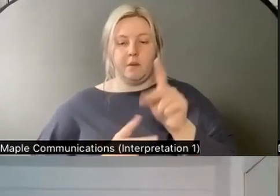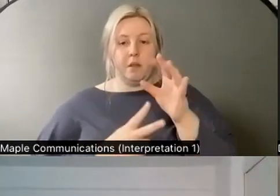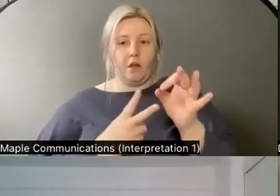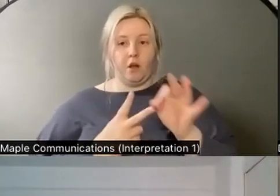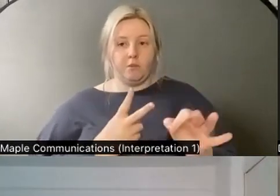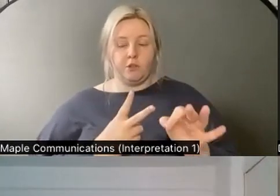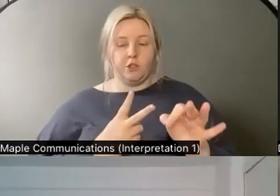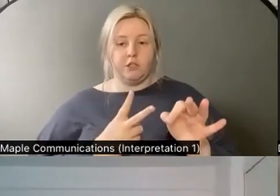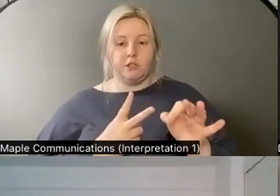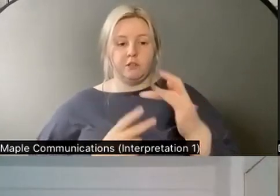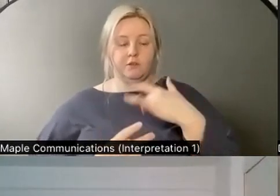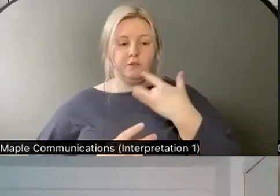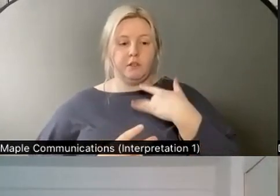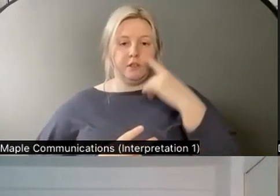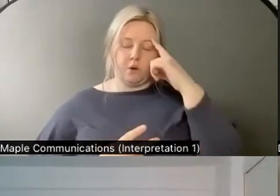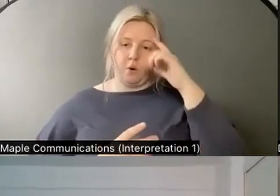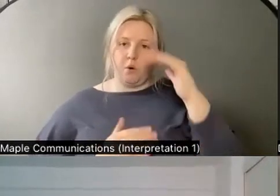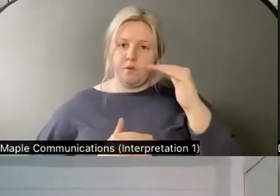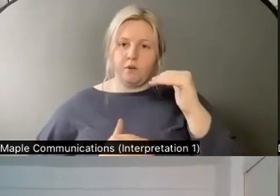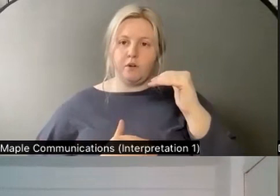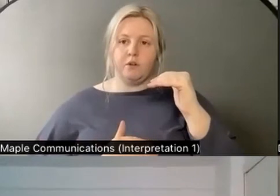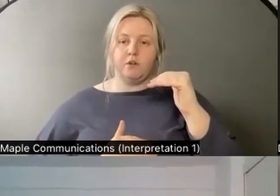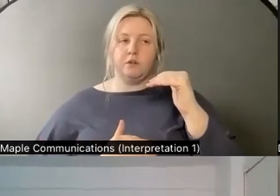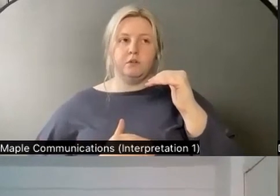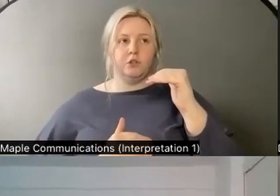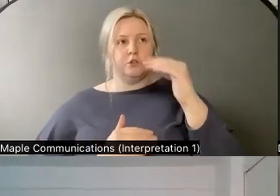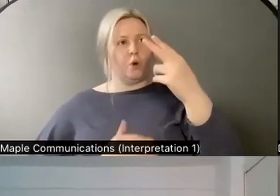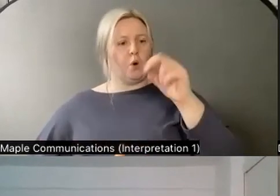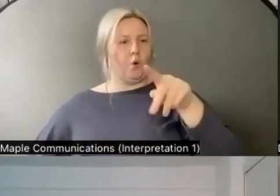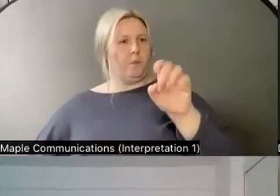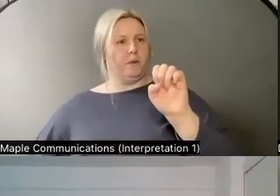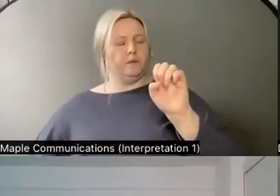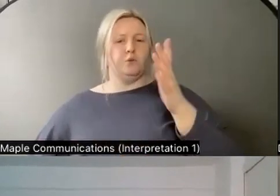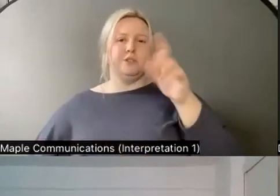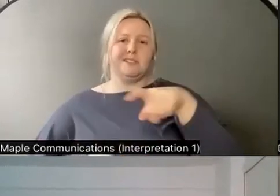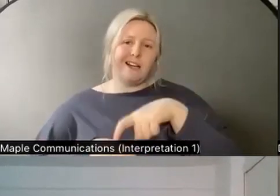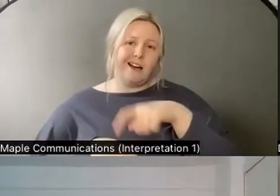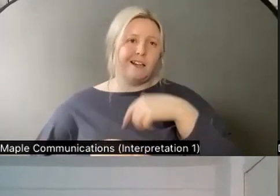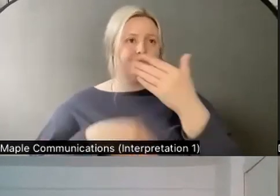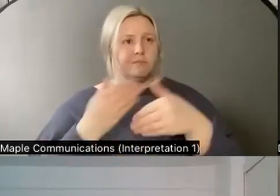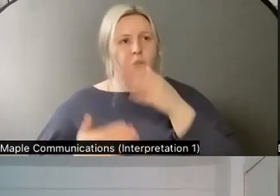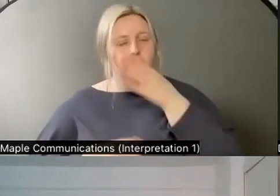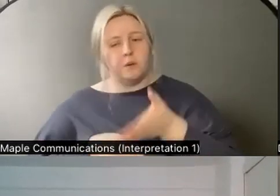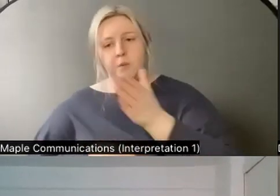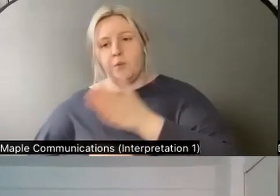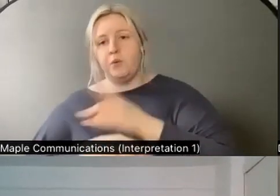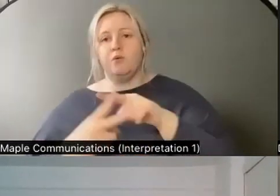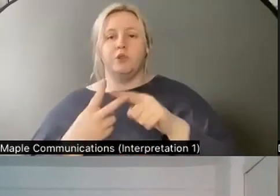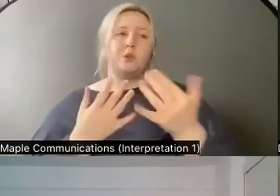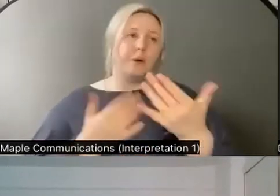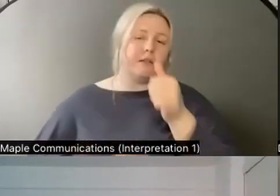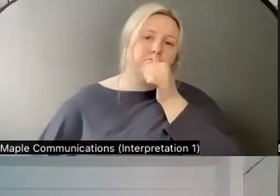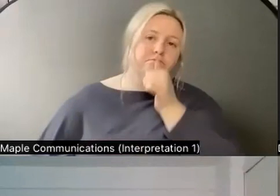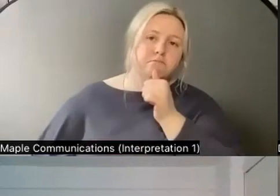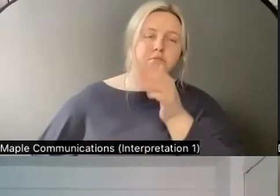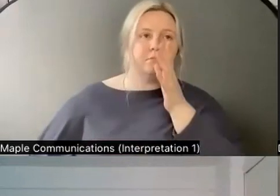really hopeful, like just hope that it'll get better. It'll just take time. And I think that's sort of the way that wellness